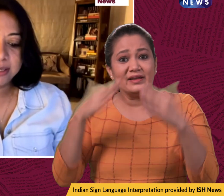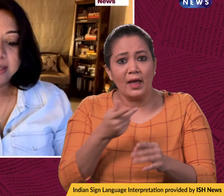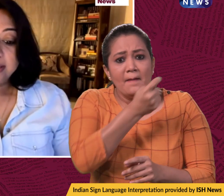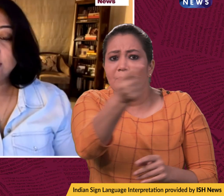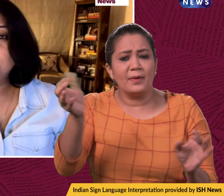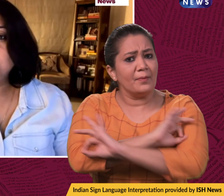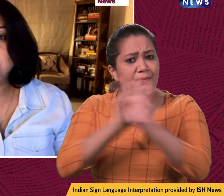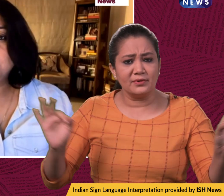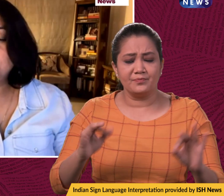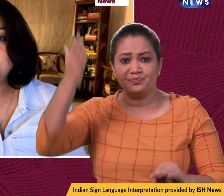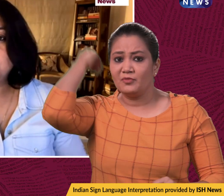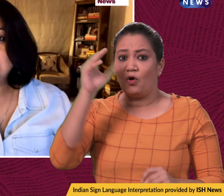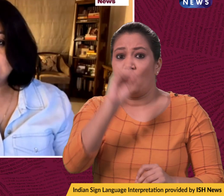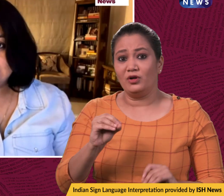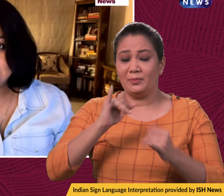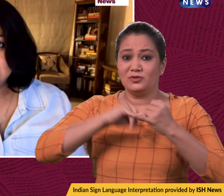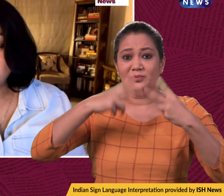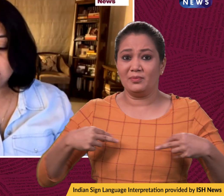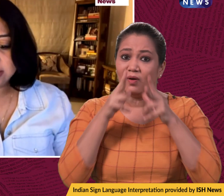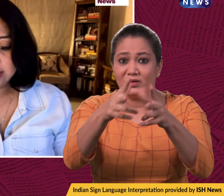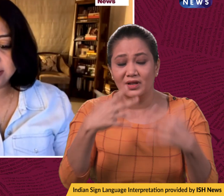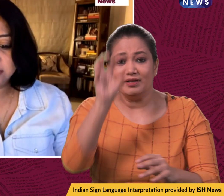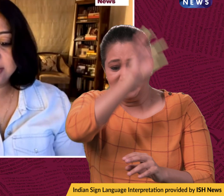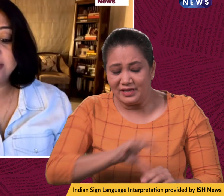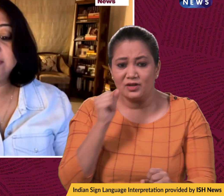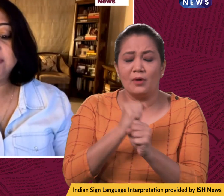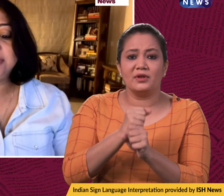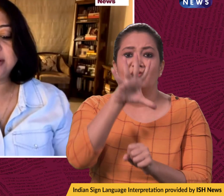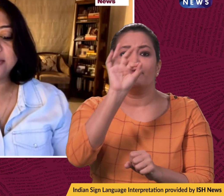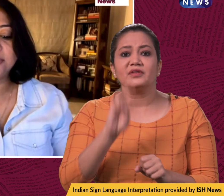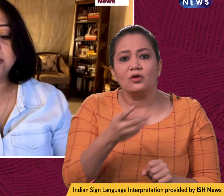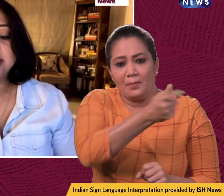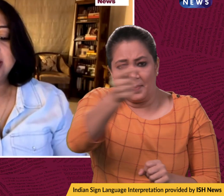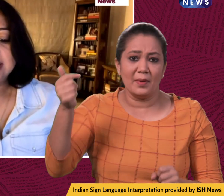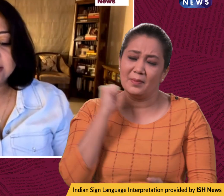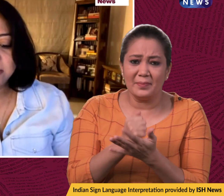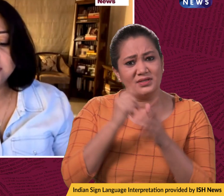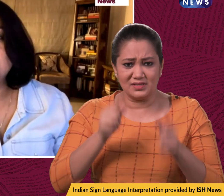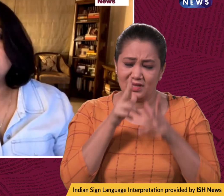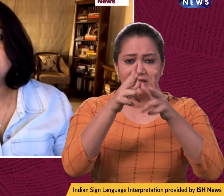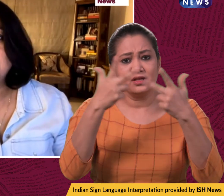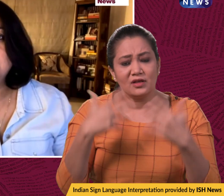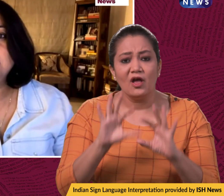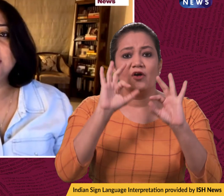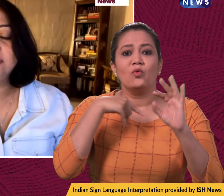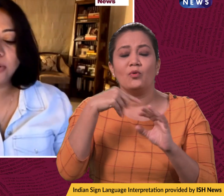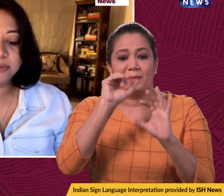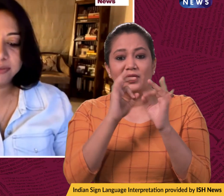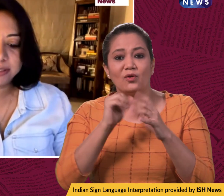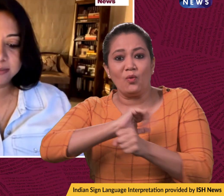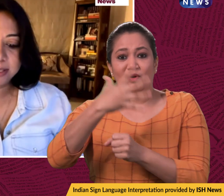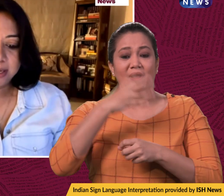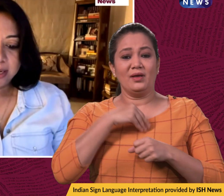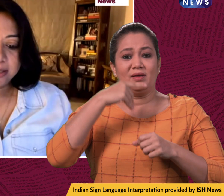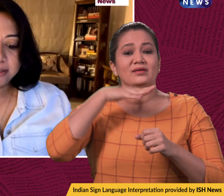of COVID. In October, remember, the Supreme Court had directed all state governments to give 50,000 rupees as compensation to families of